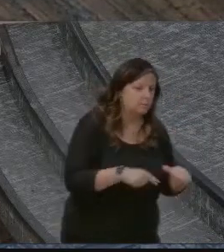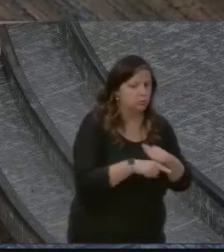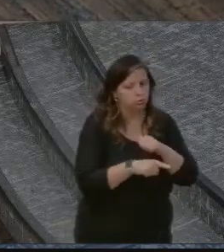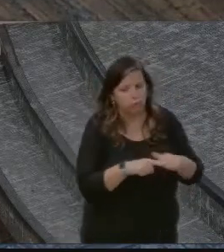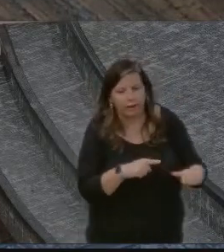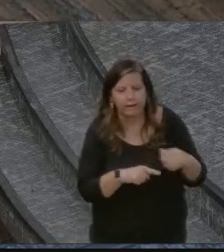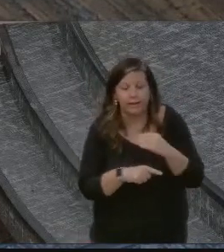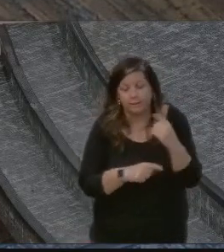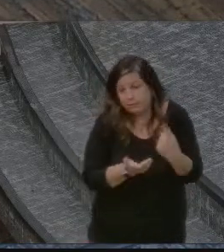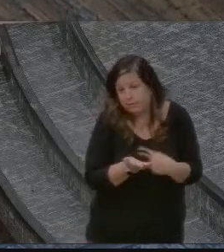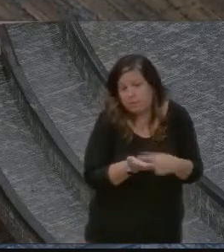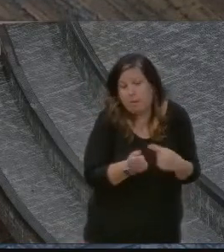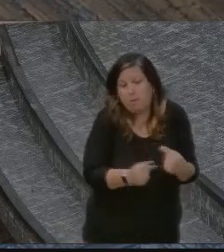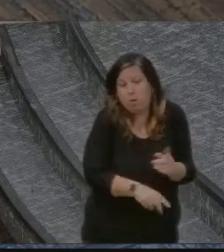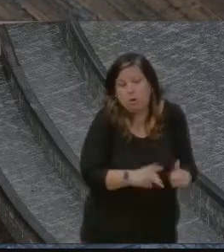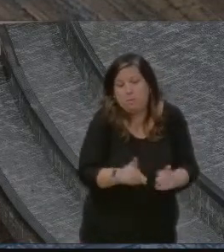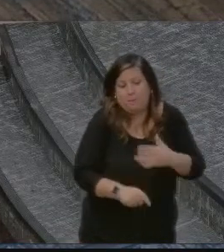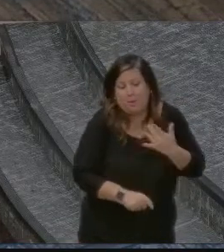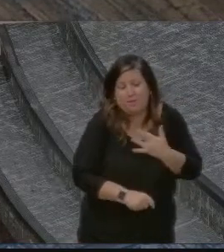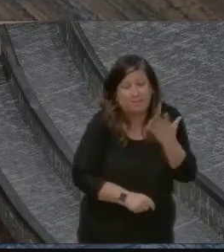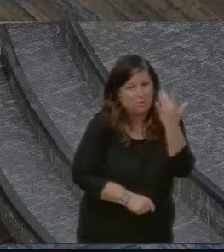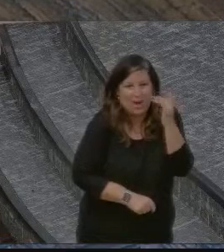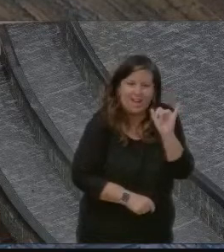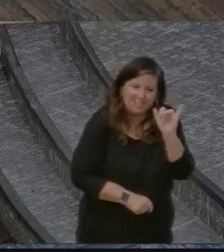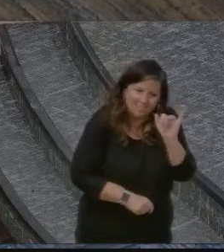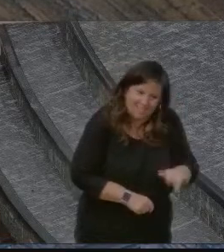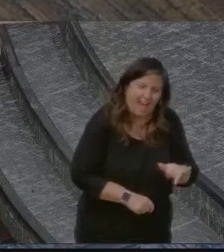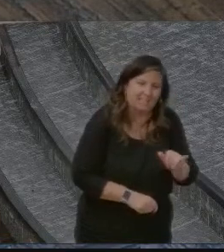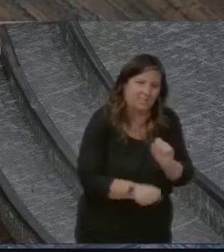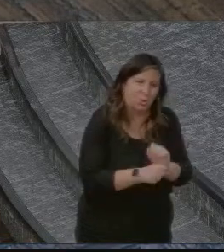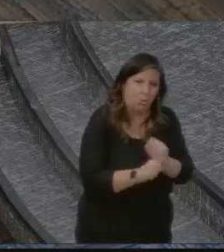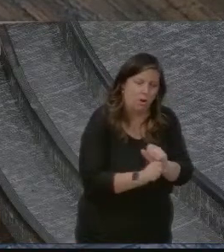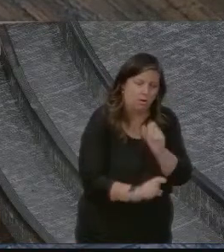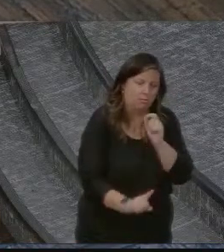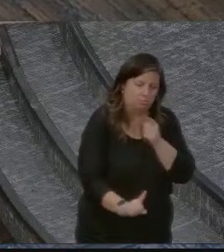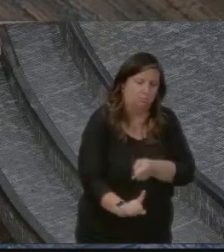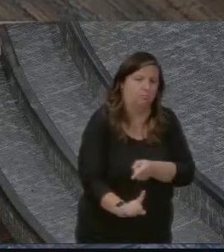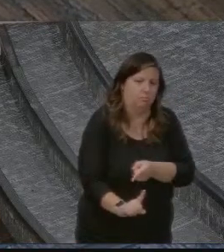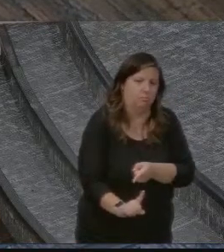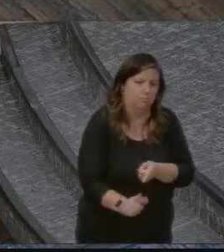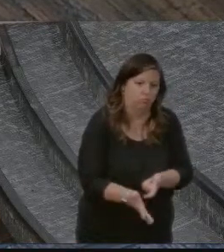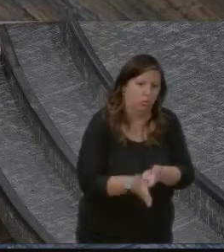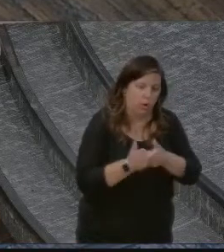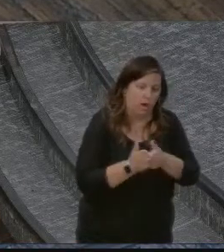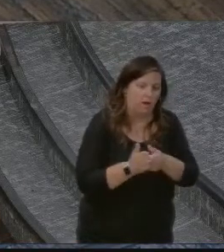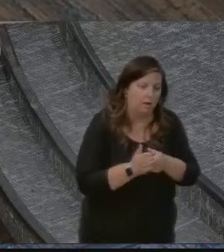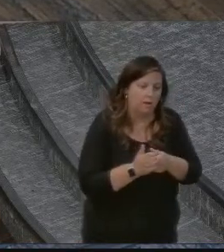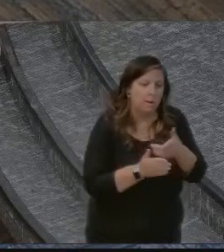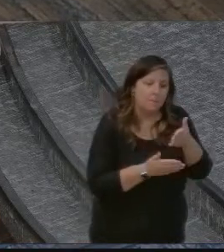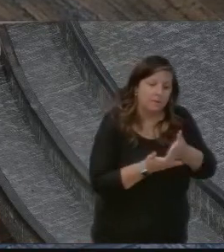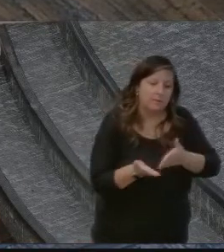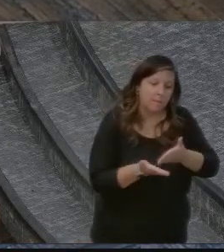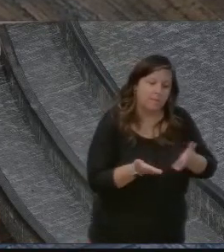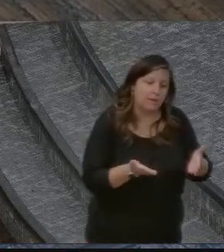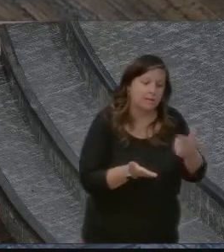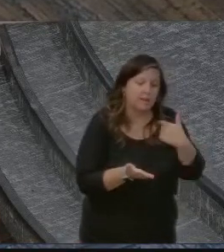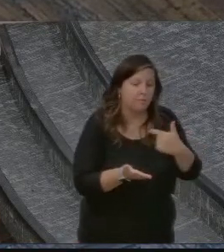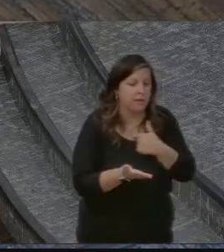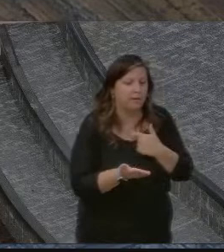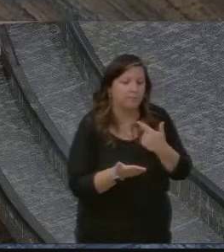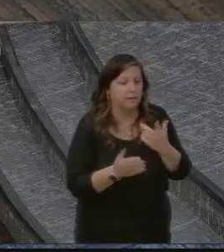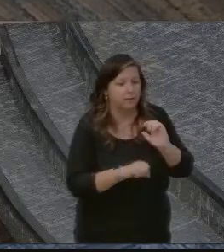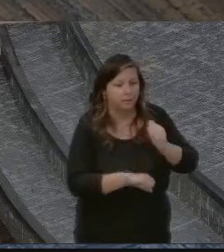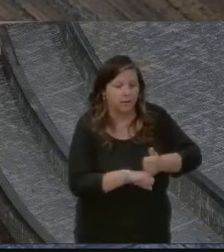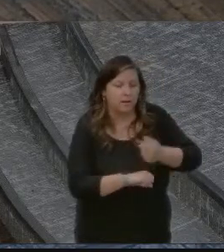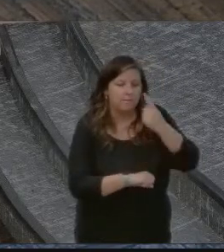Because some of this has been maintained in our system to keep certain people in certain places, whether it's in Clark